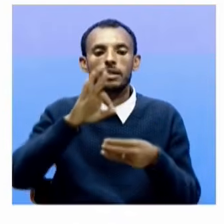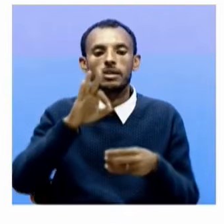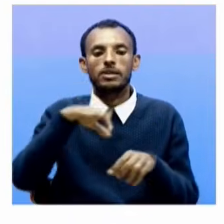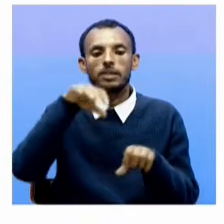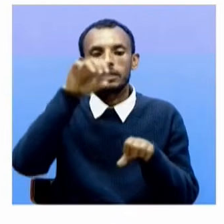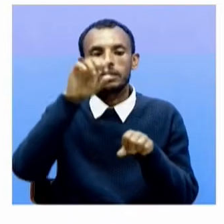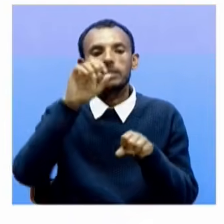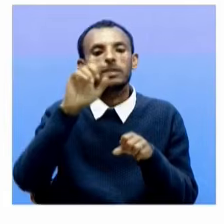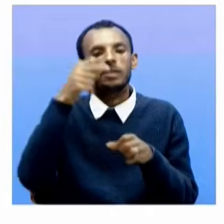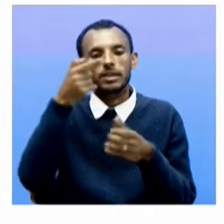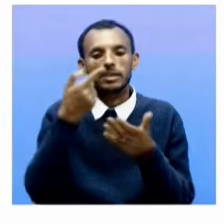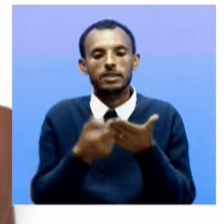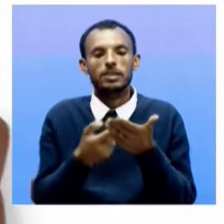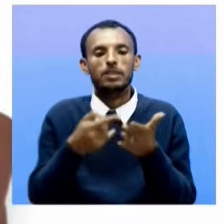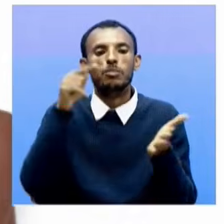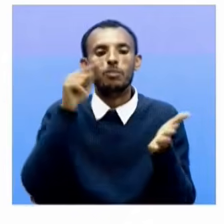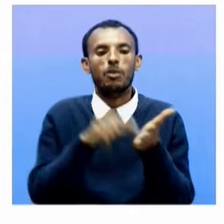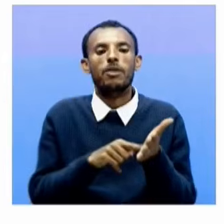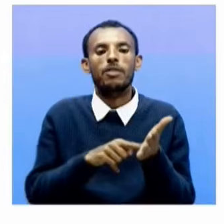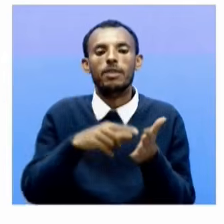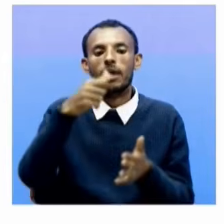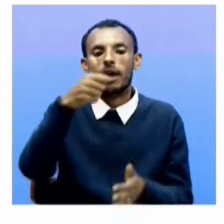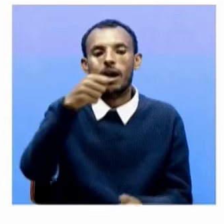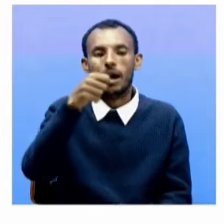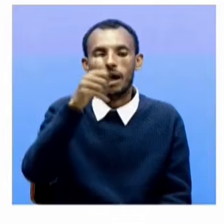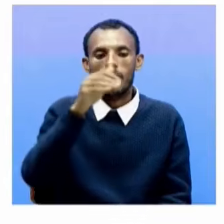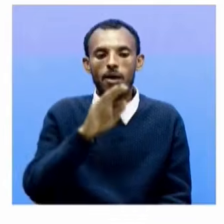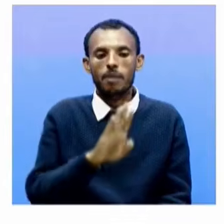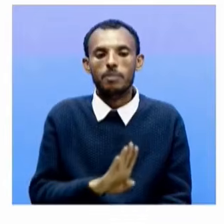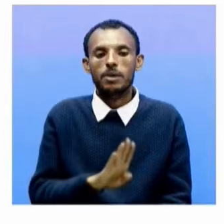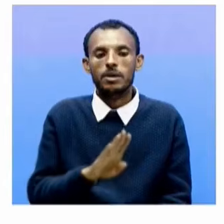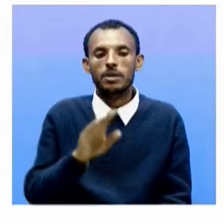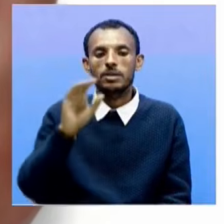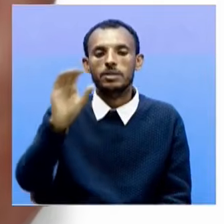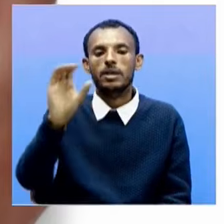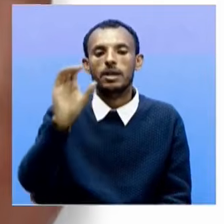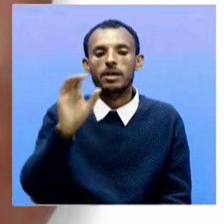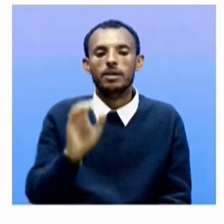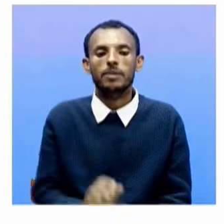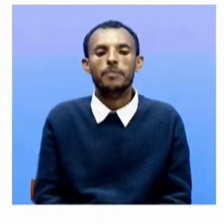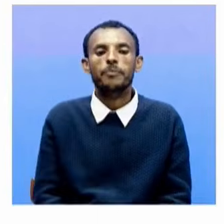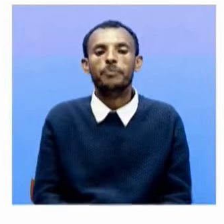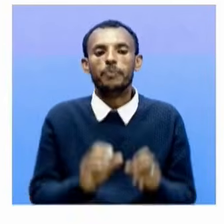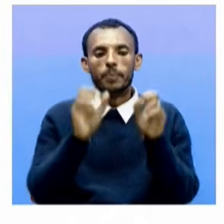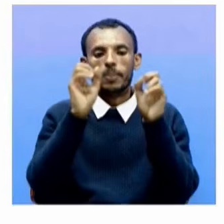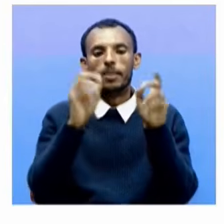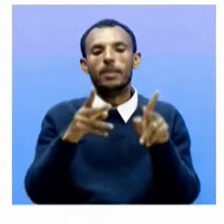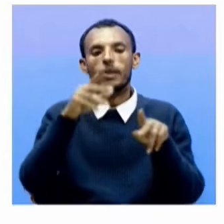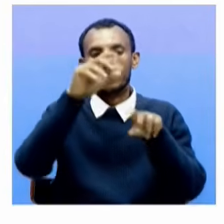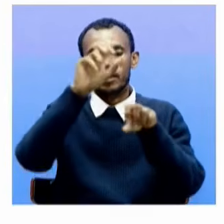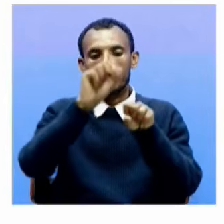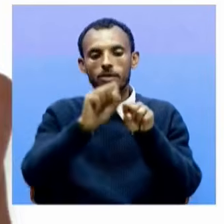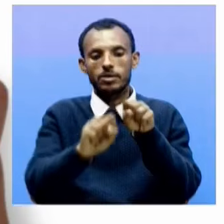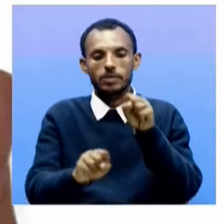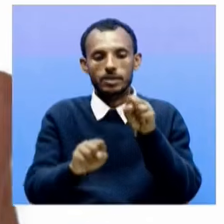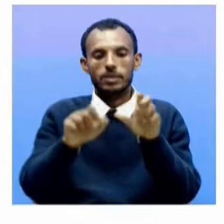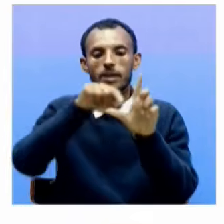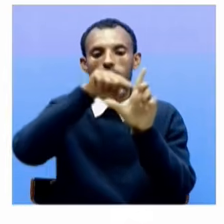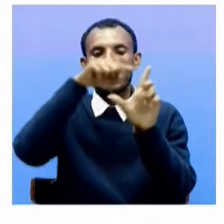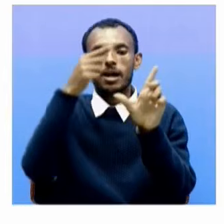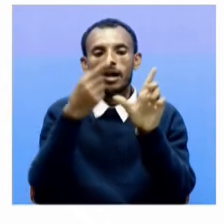this point is A, say this is B, and this is C. Okay, so this